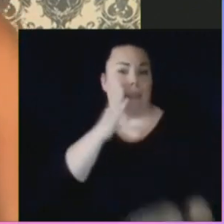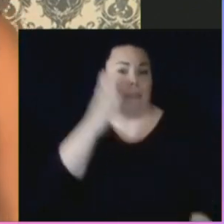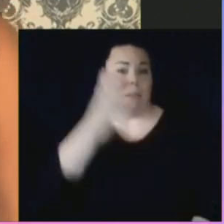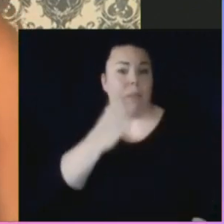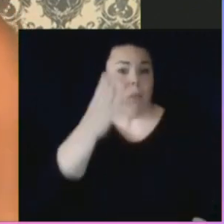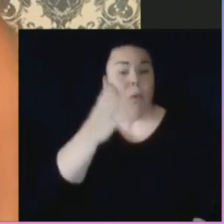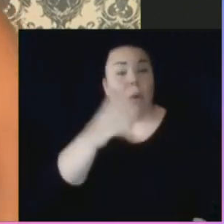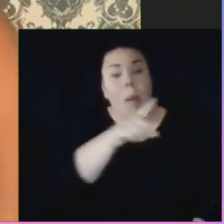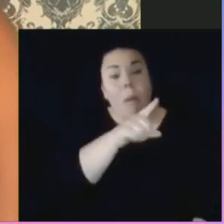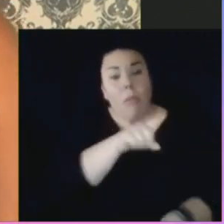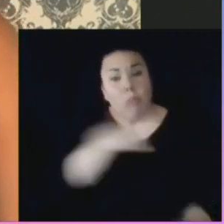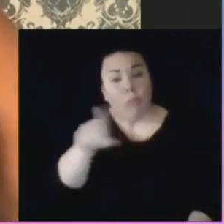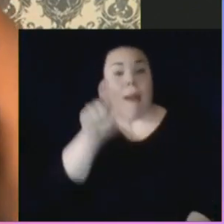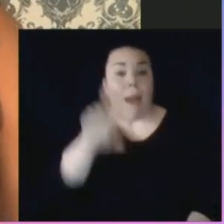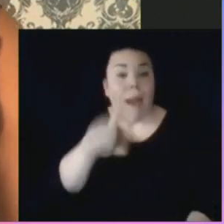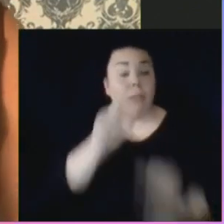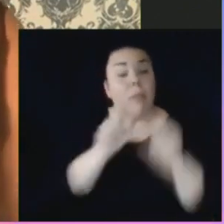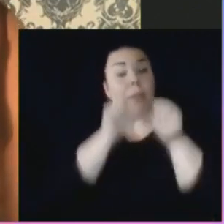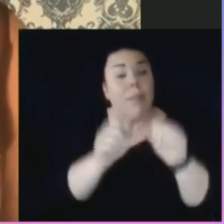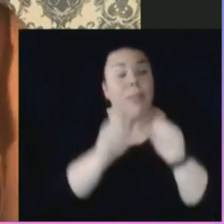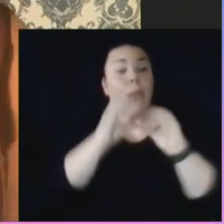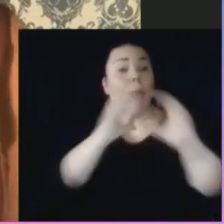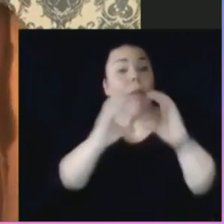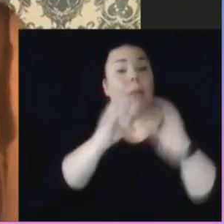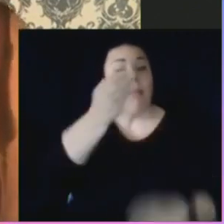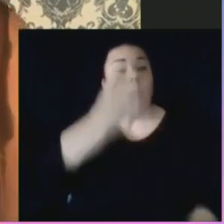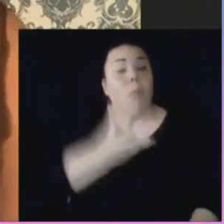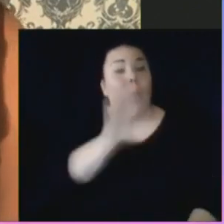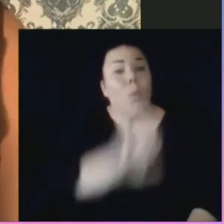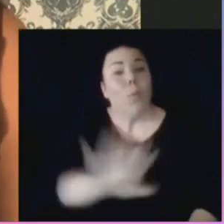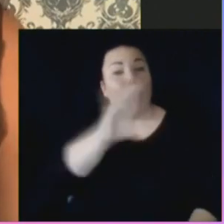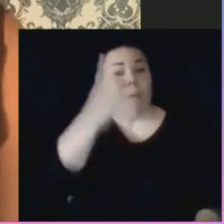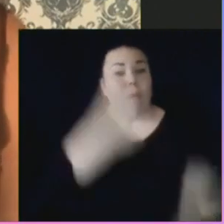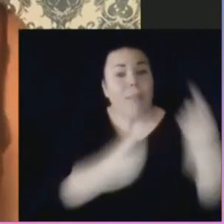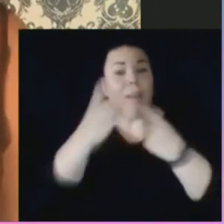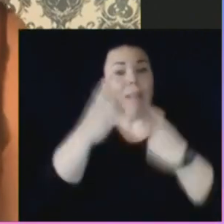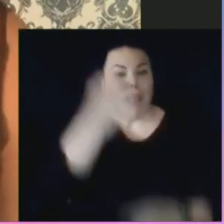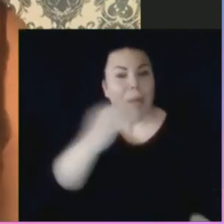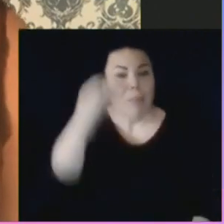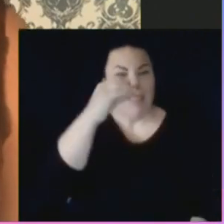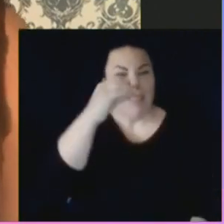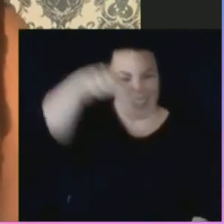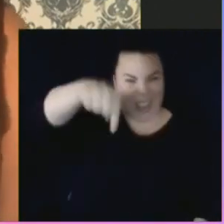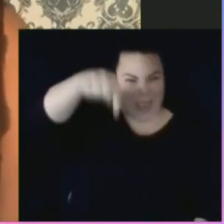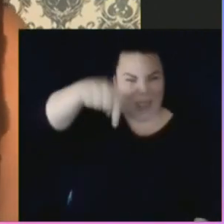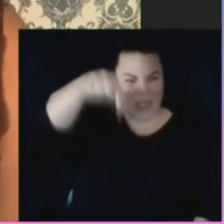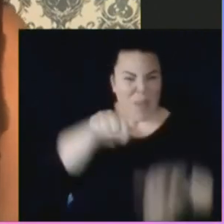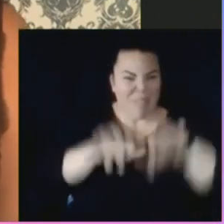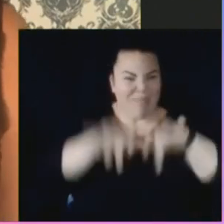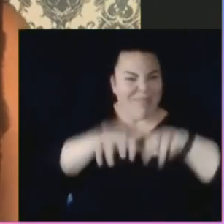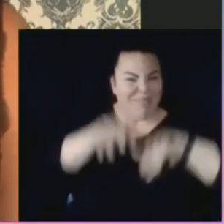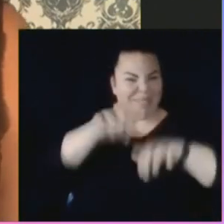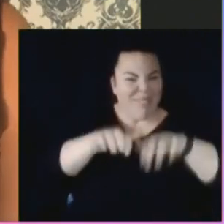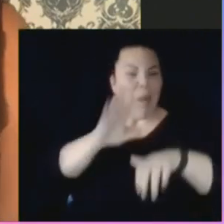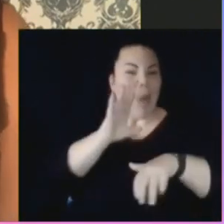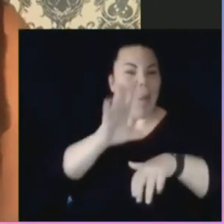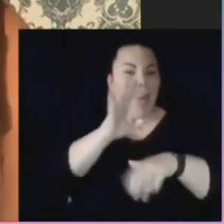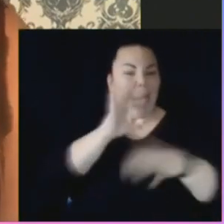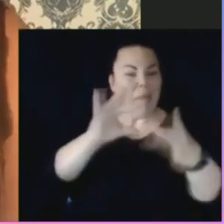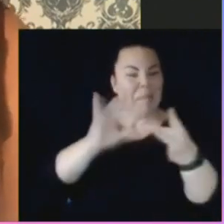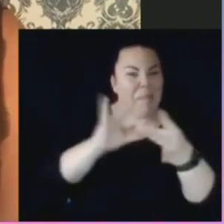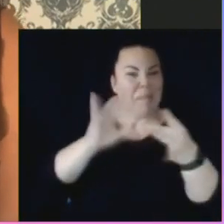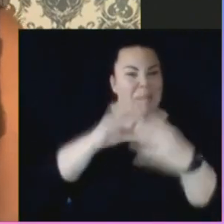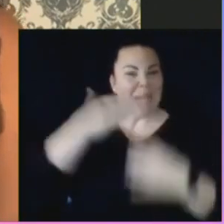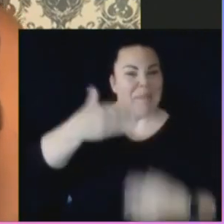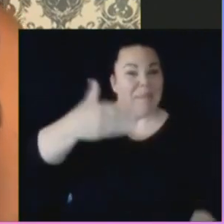you thought and what you liked. So keep it up in the timeline and we'll keep including those. So we wanted to continue